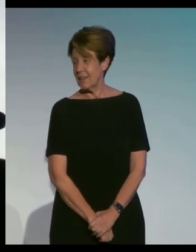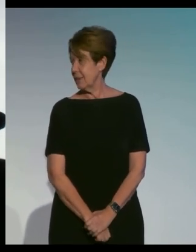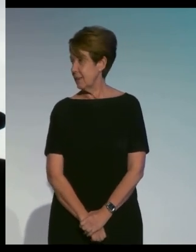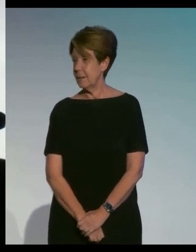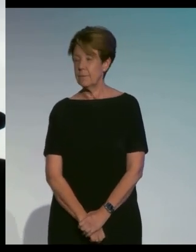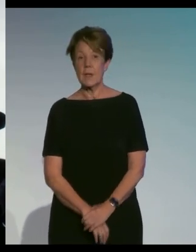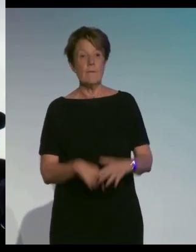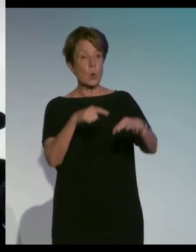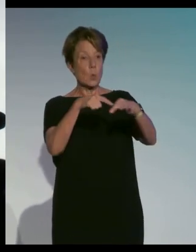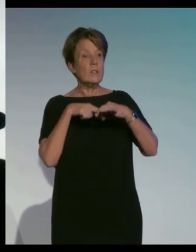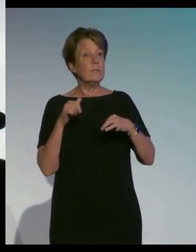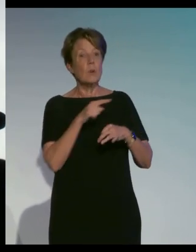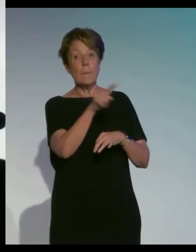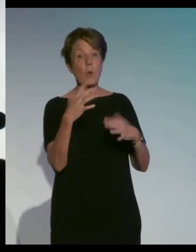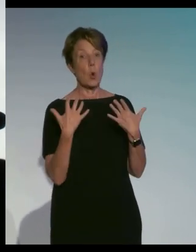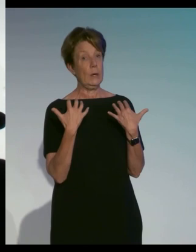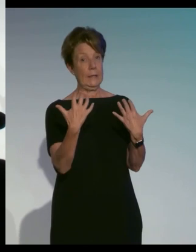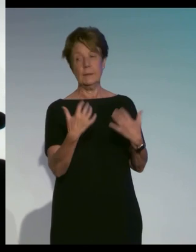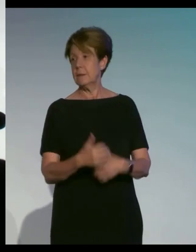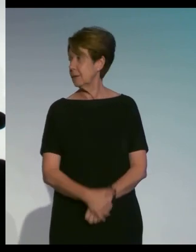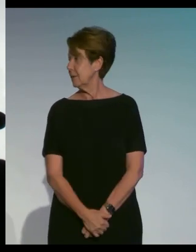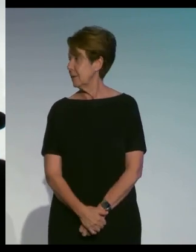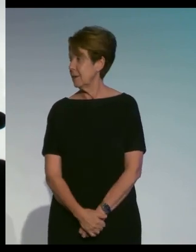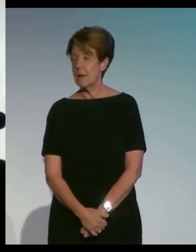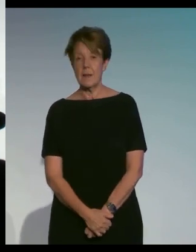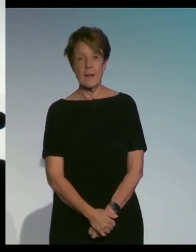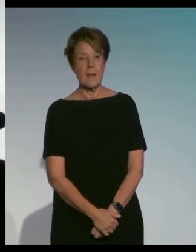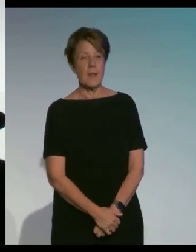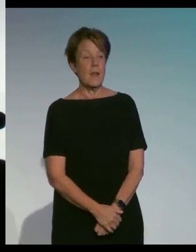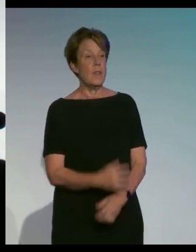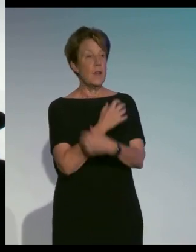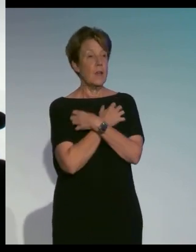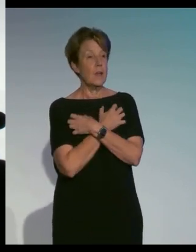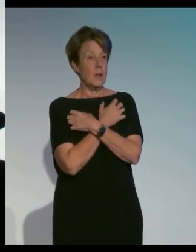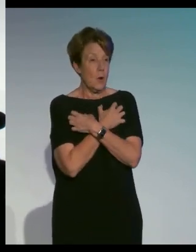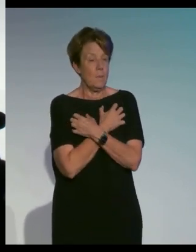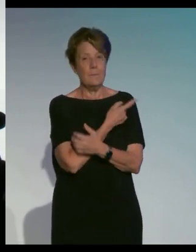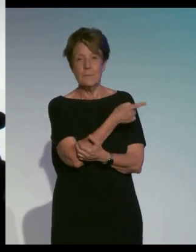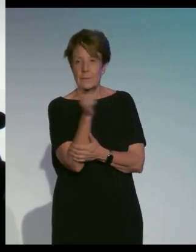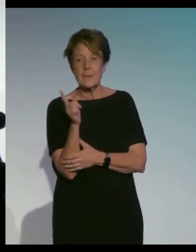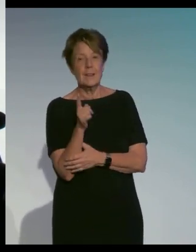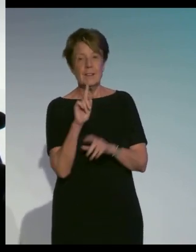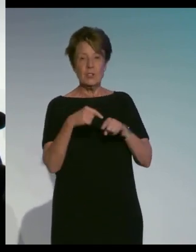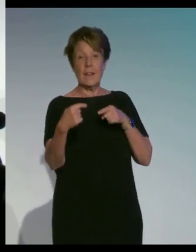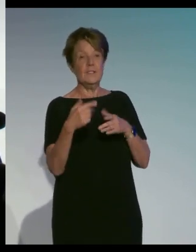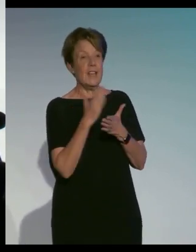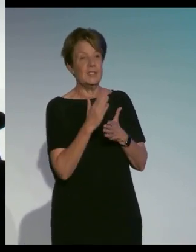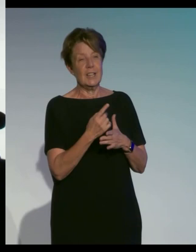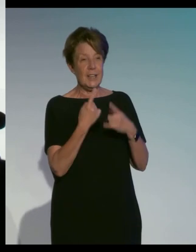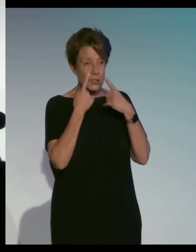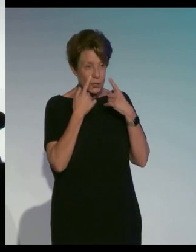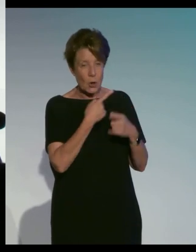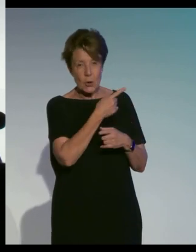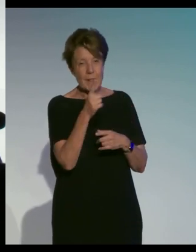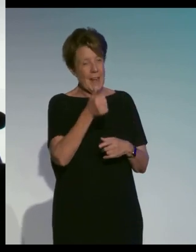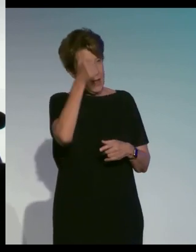I've got some questions here from the audience. The Caramello Koala Challenge showed that our legal knowledge and confidence in articulating it